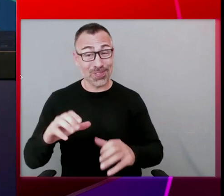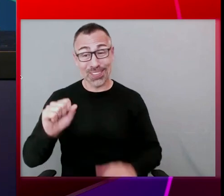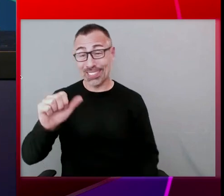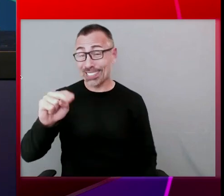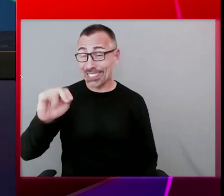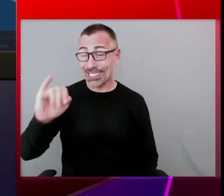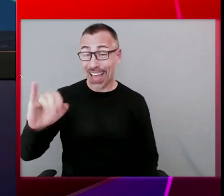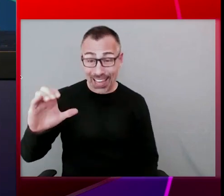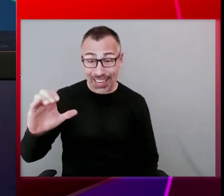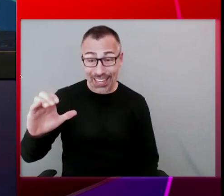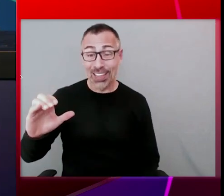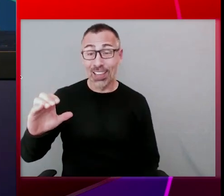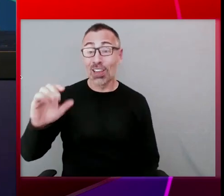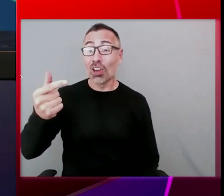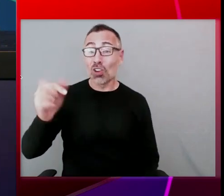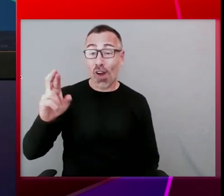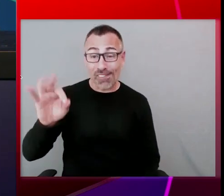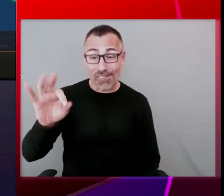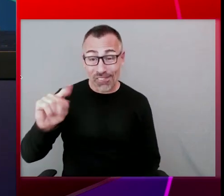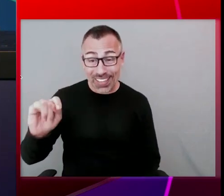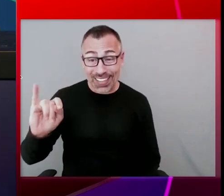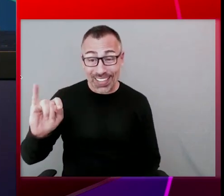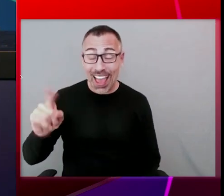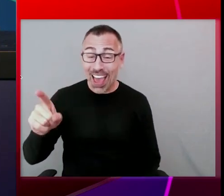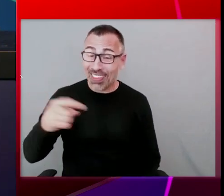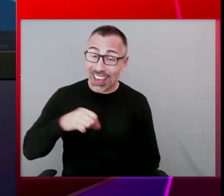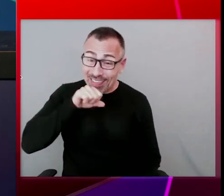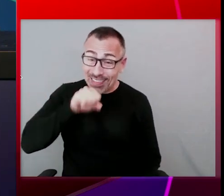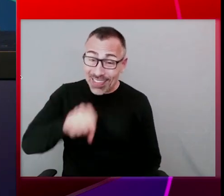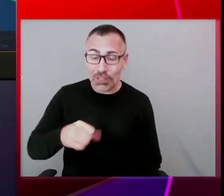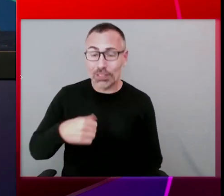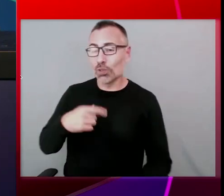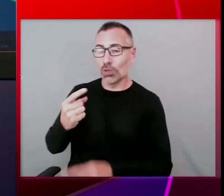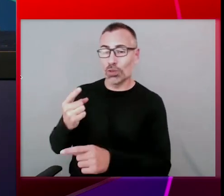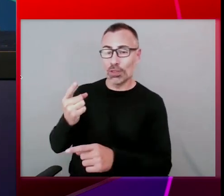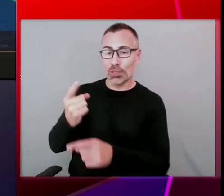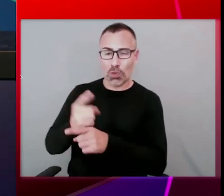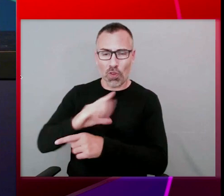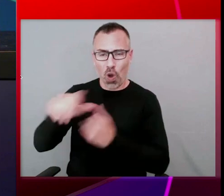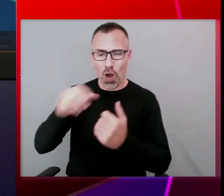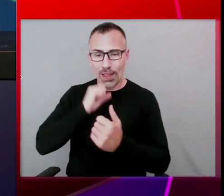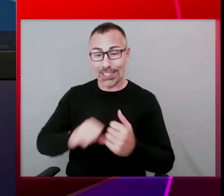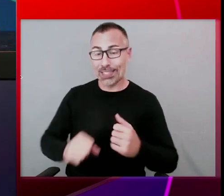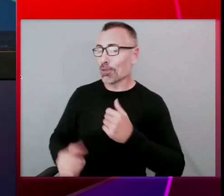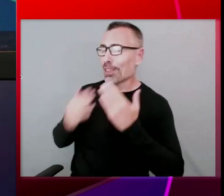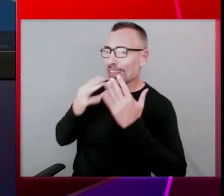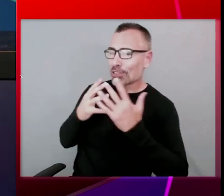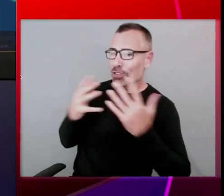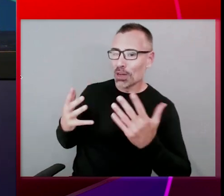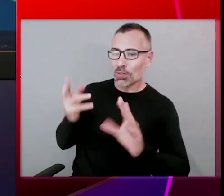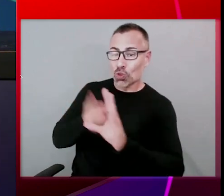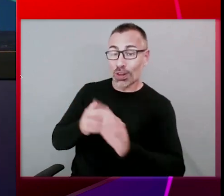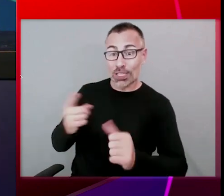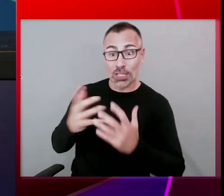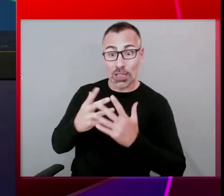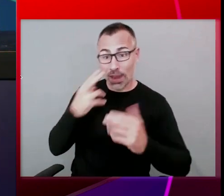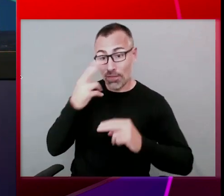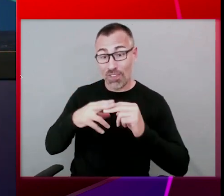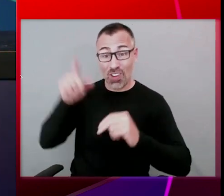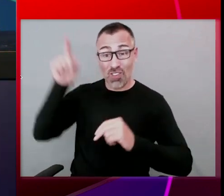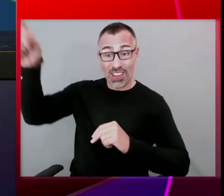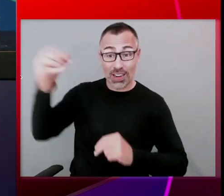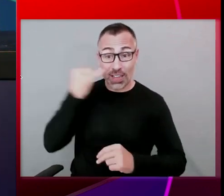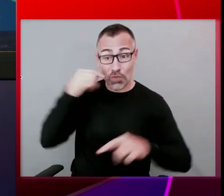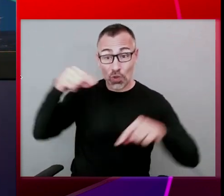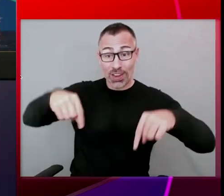so it's appropriate for all ages. That's cool. Well, thank you so much for joining us. We had a lot of fun over there. If you are at reInvent, go check it out. Yes.